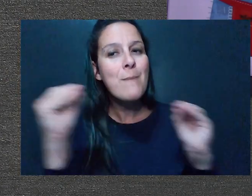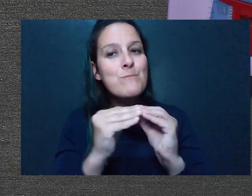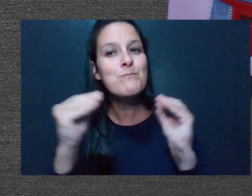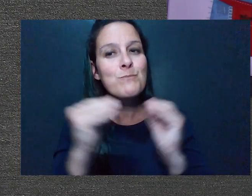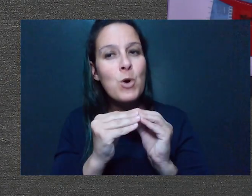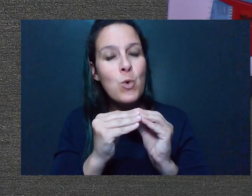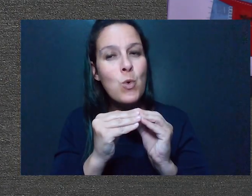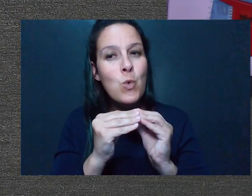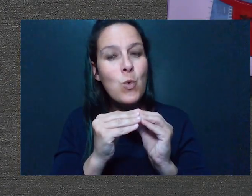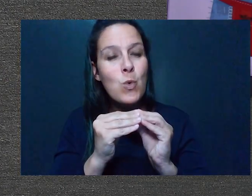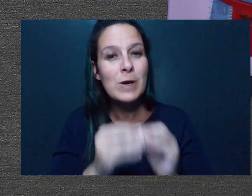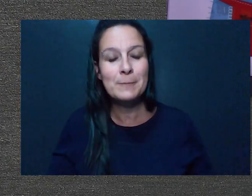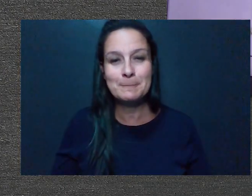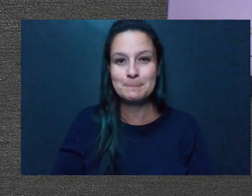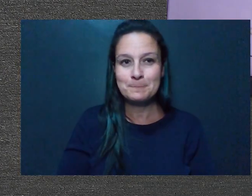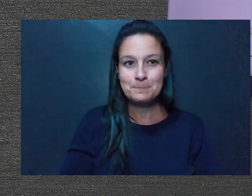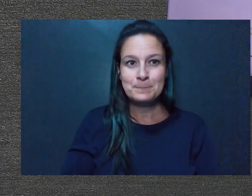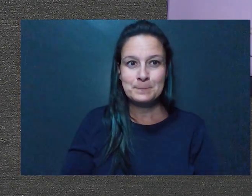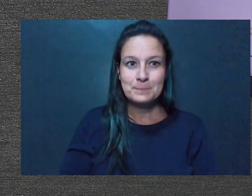more.